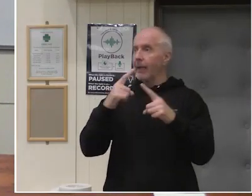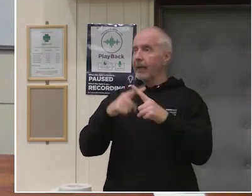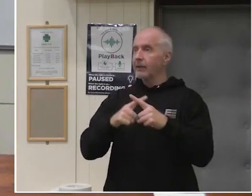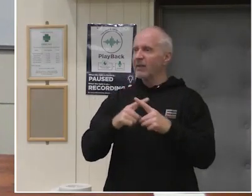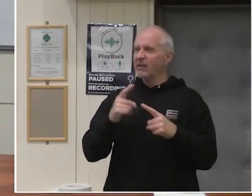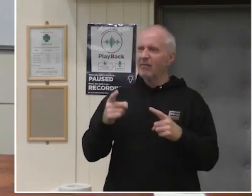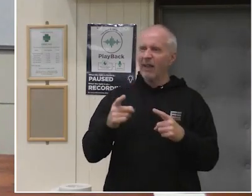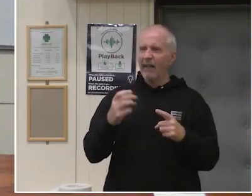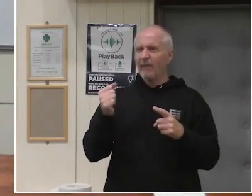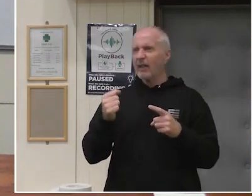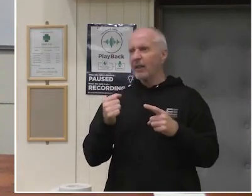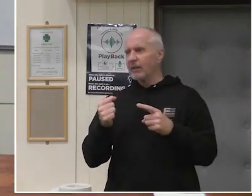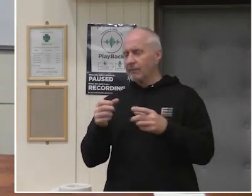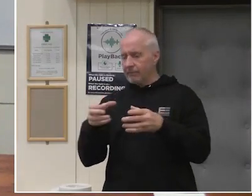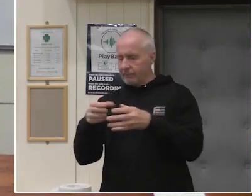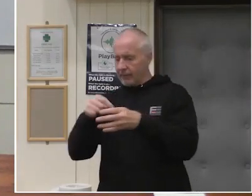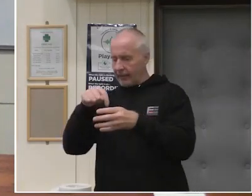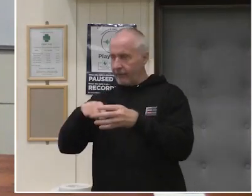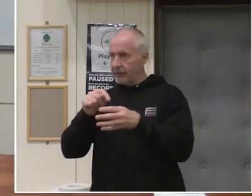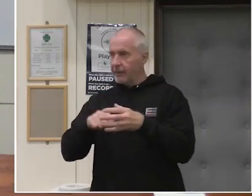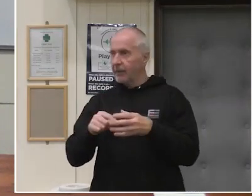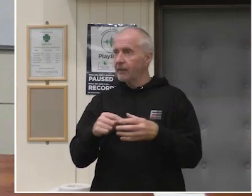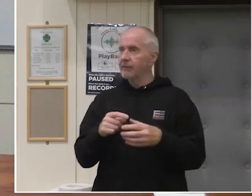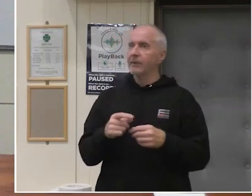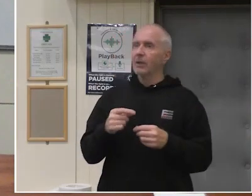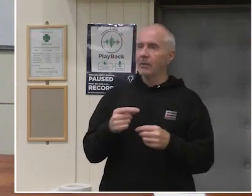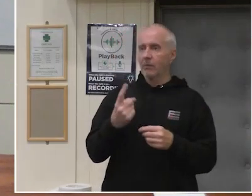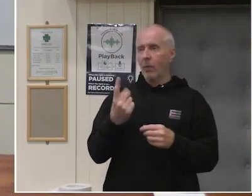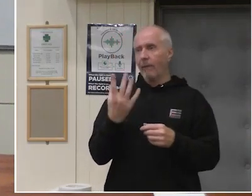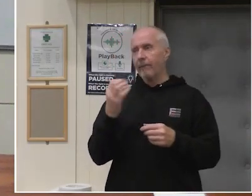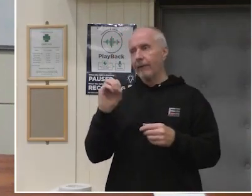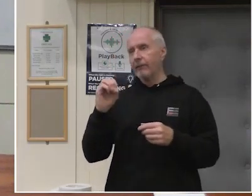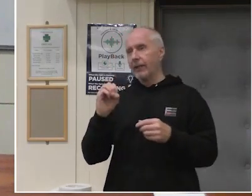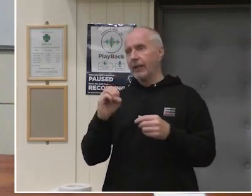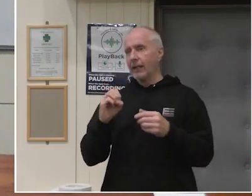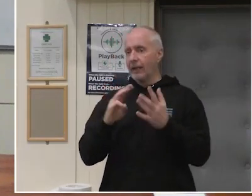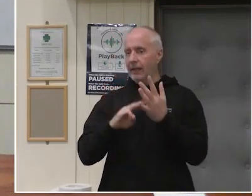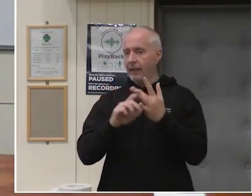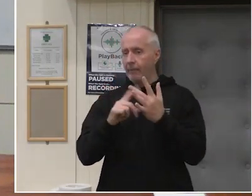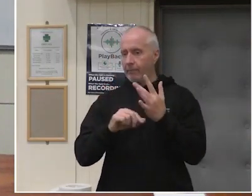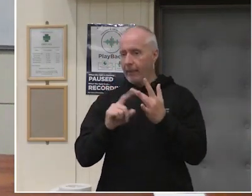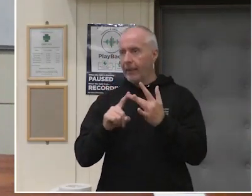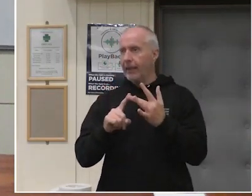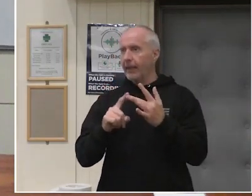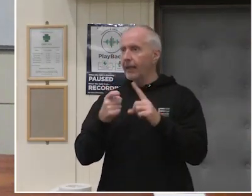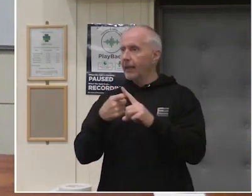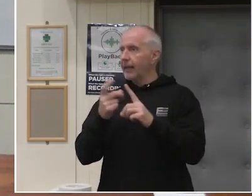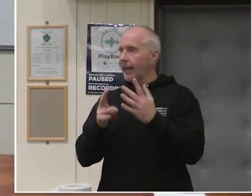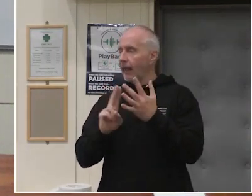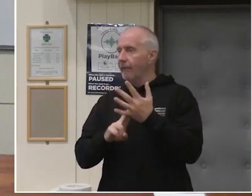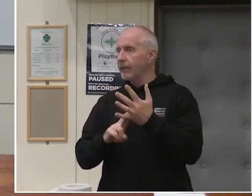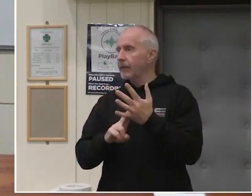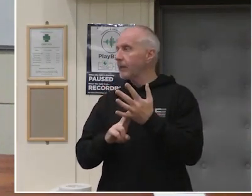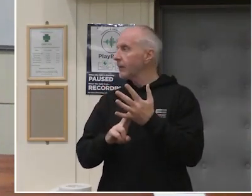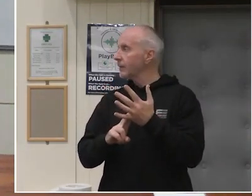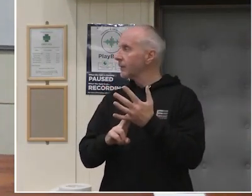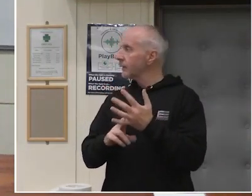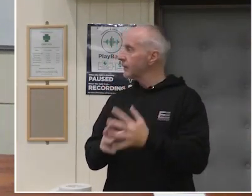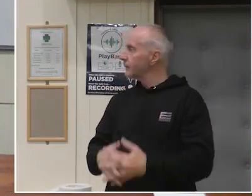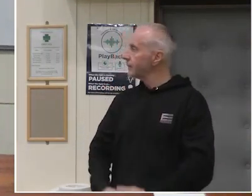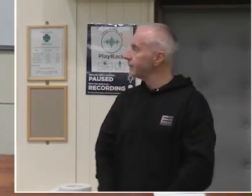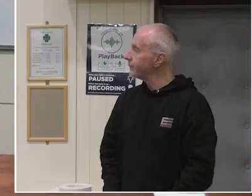sidecar. It operates at 150 millikelvin. So, sorry, I've not clarified that one